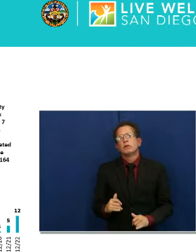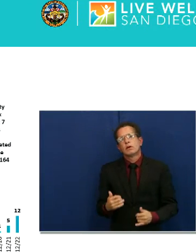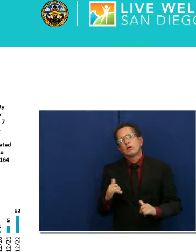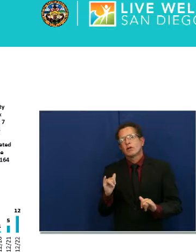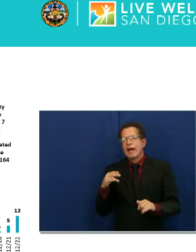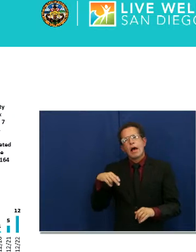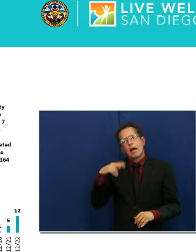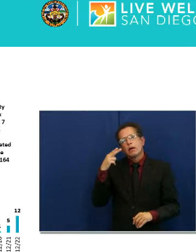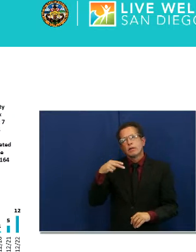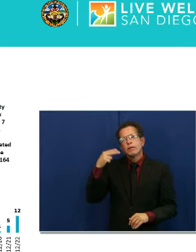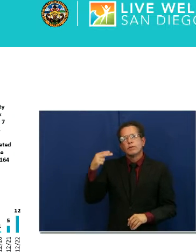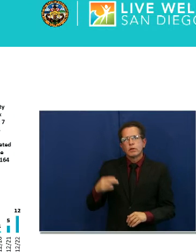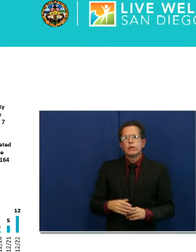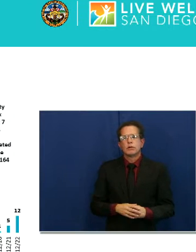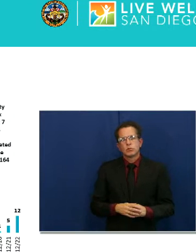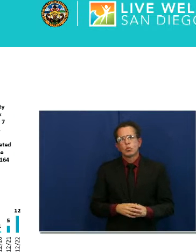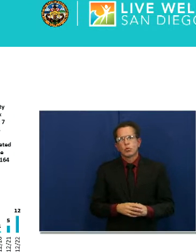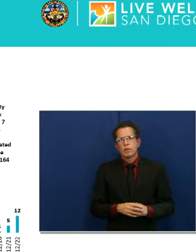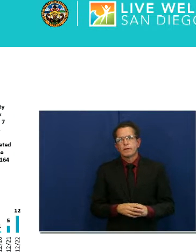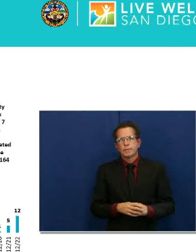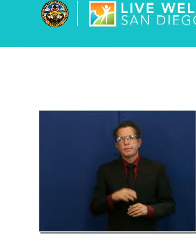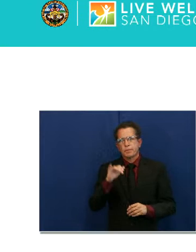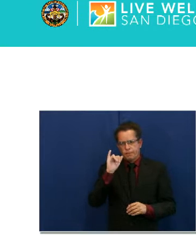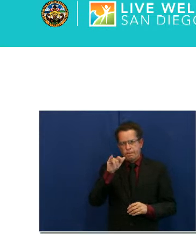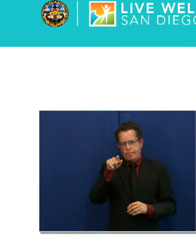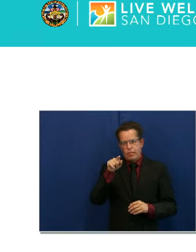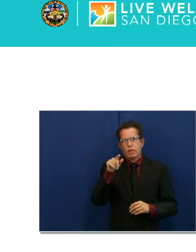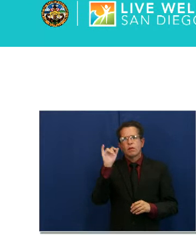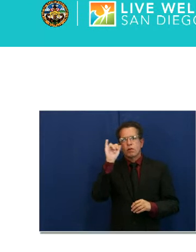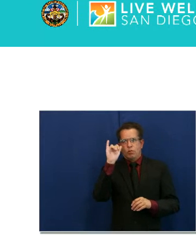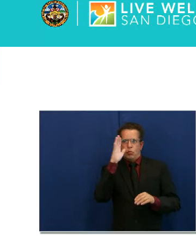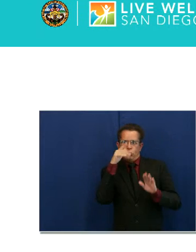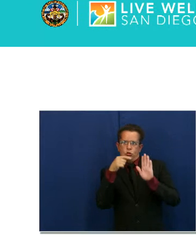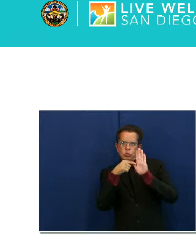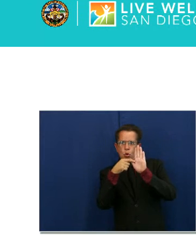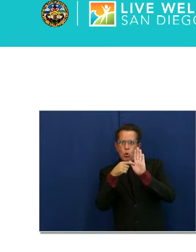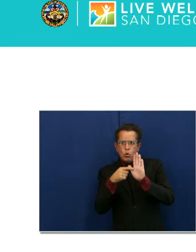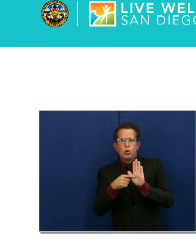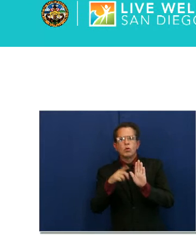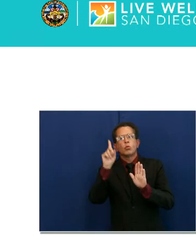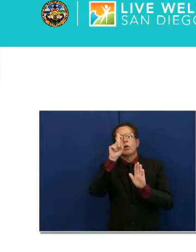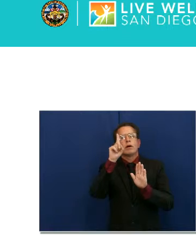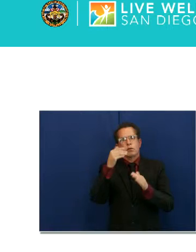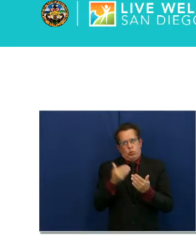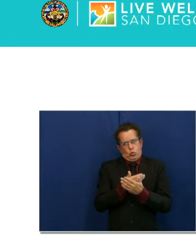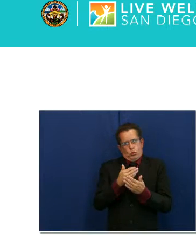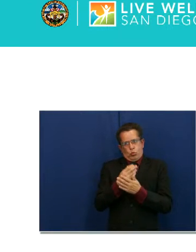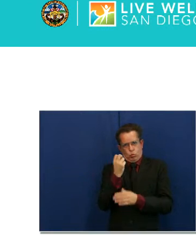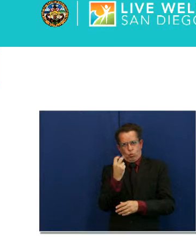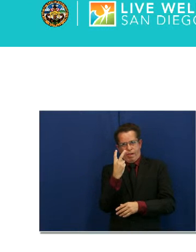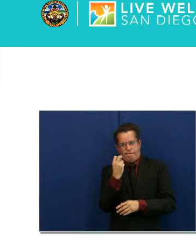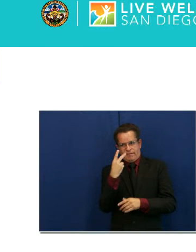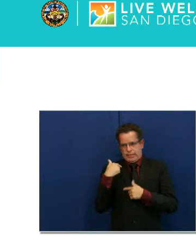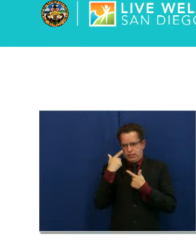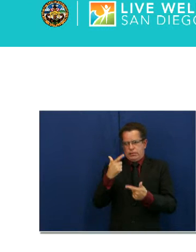So going to the next slide, this will show the number of the 12 additional outbreaks that were reported since